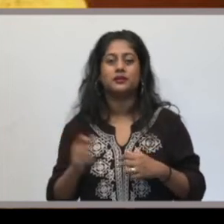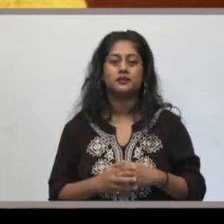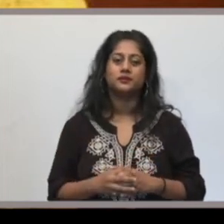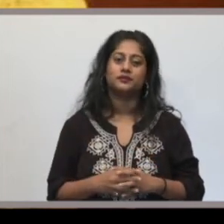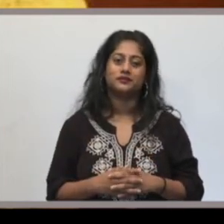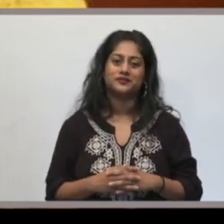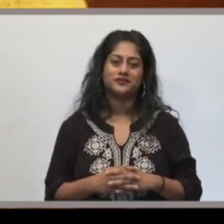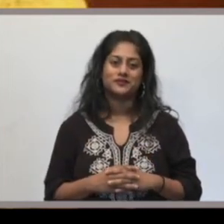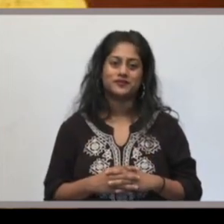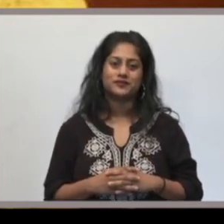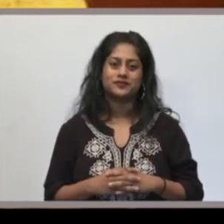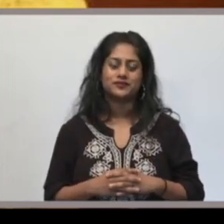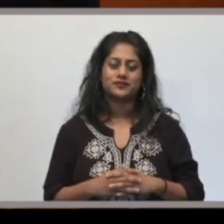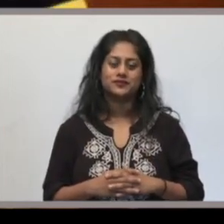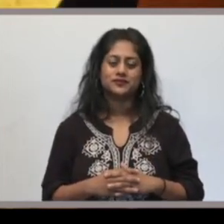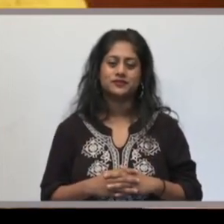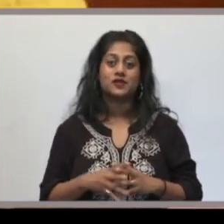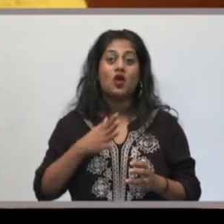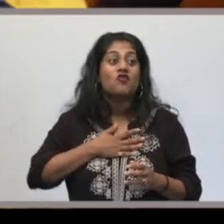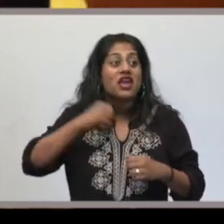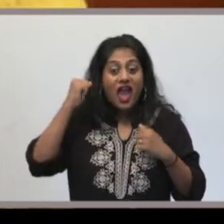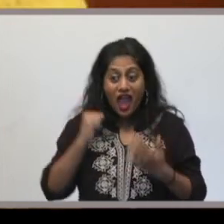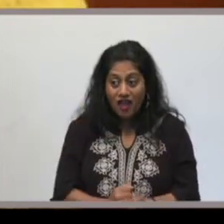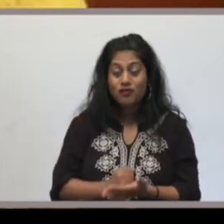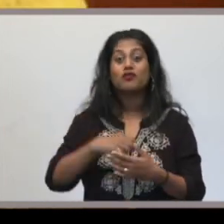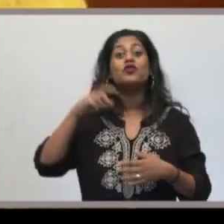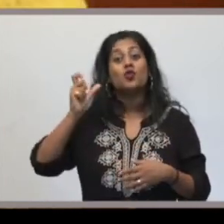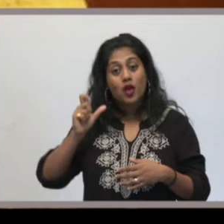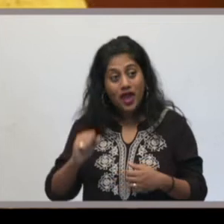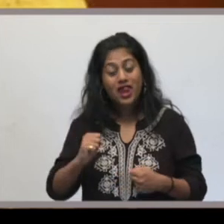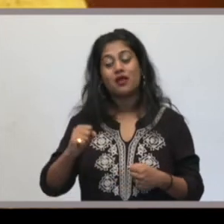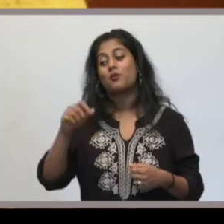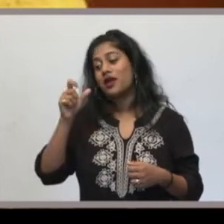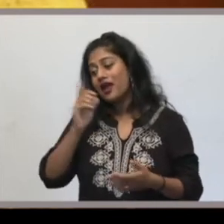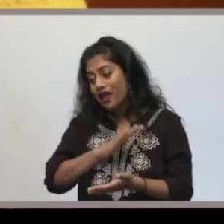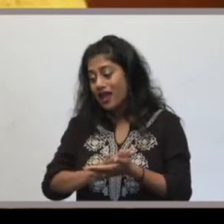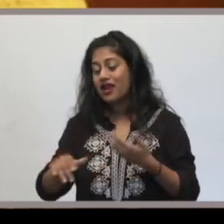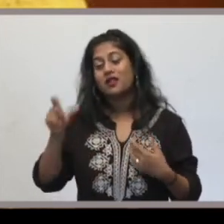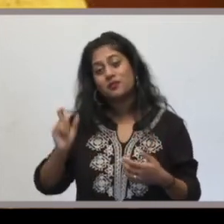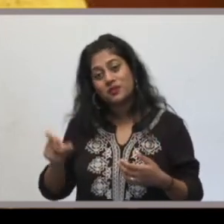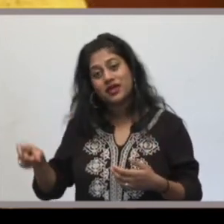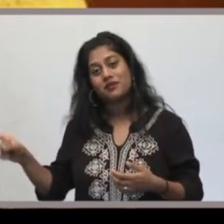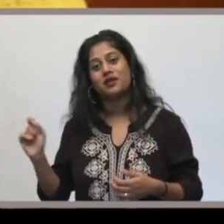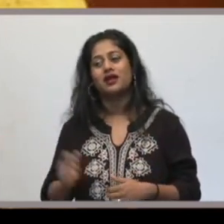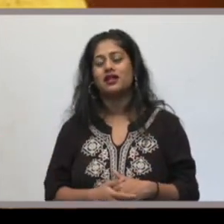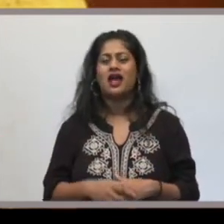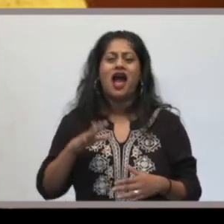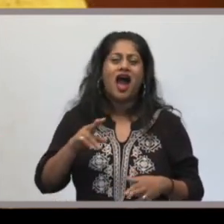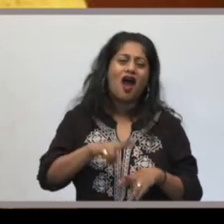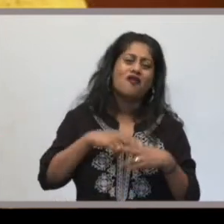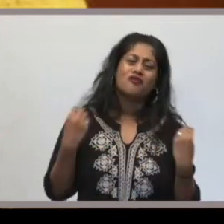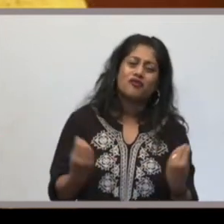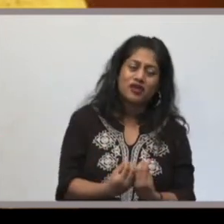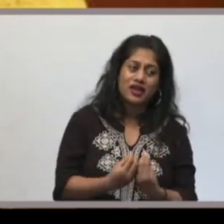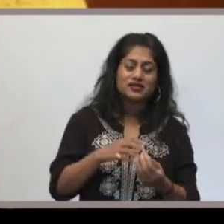have an obligation to other people to help them through their problem. That's your ministry. God